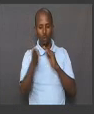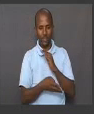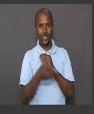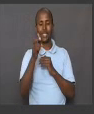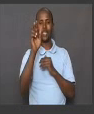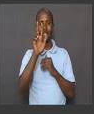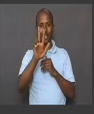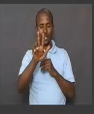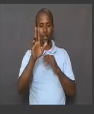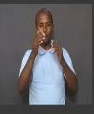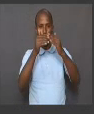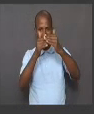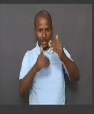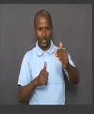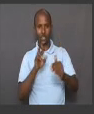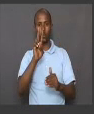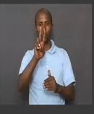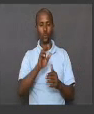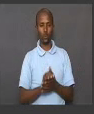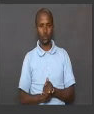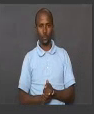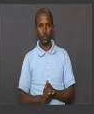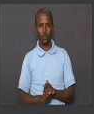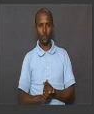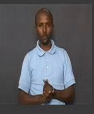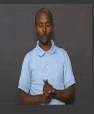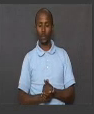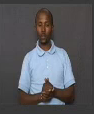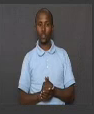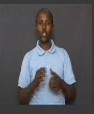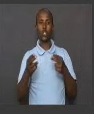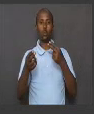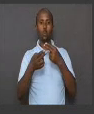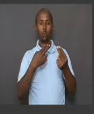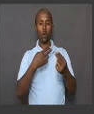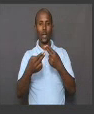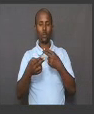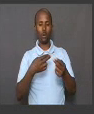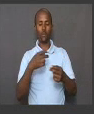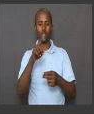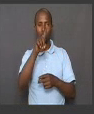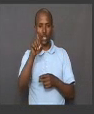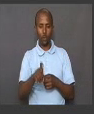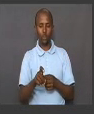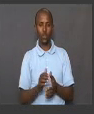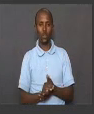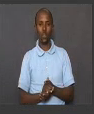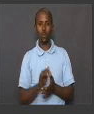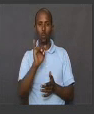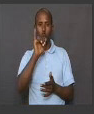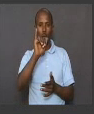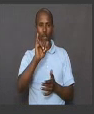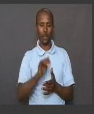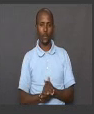3 minus 2. The product of this equation is